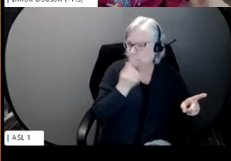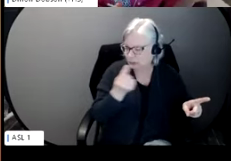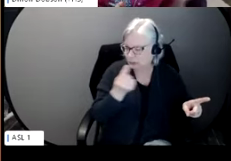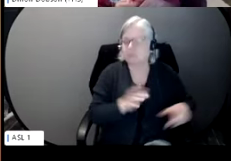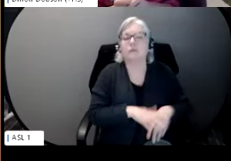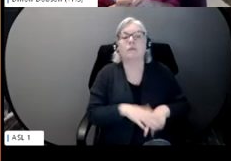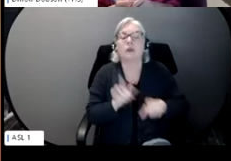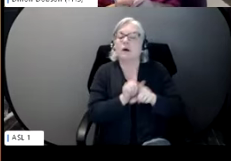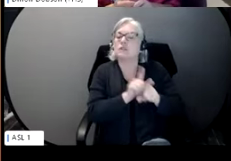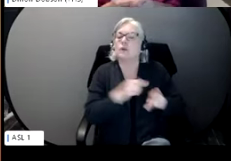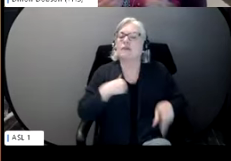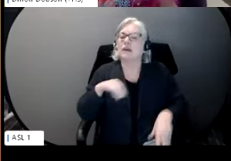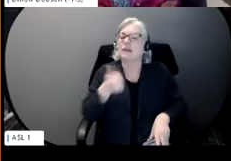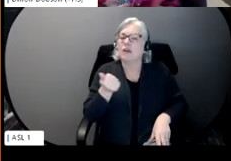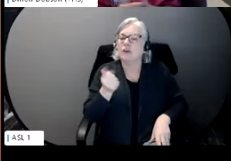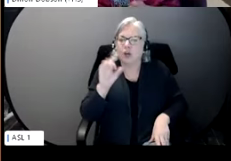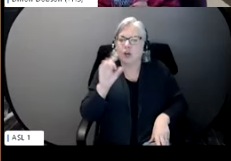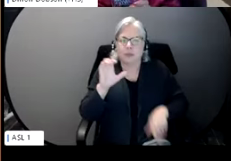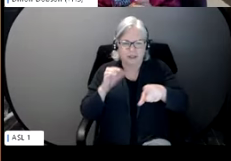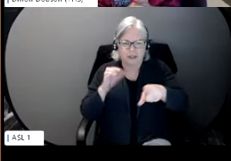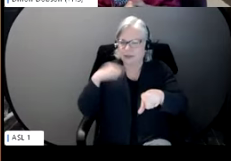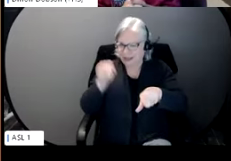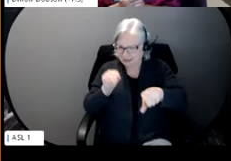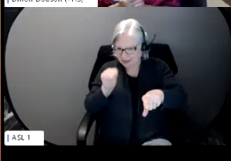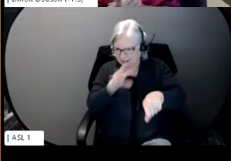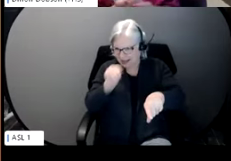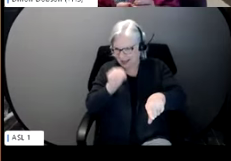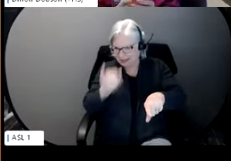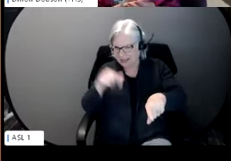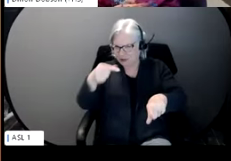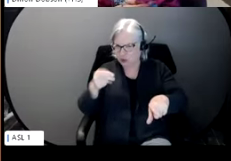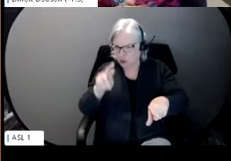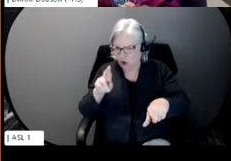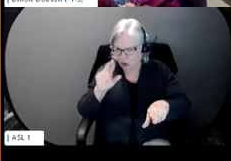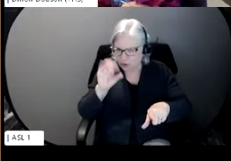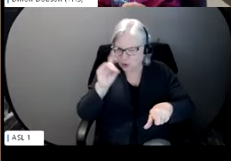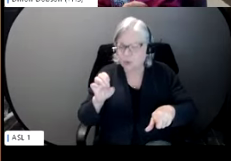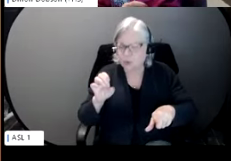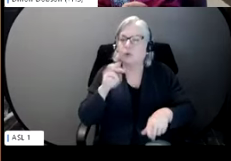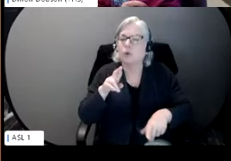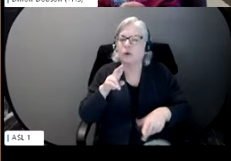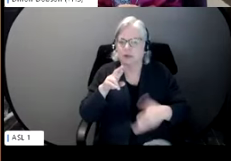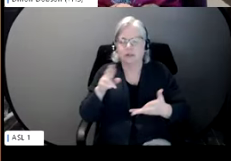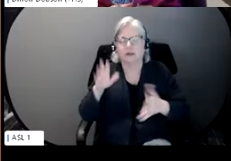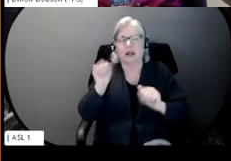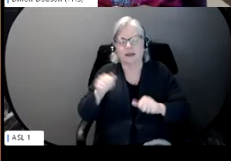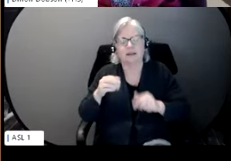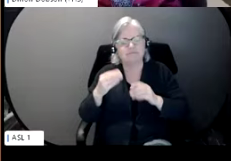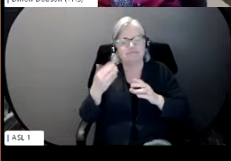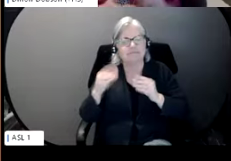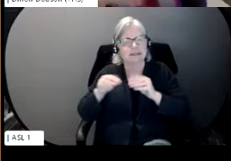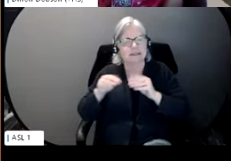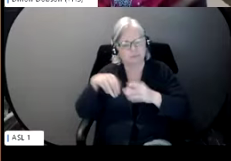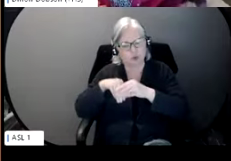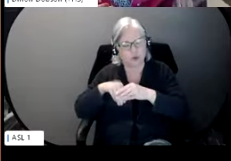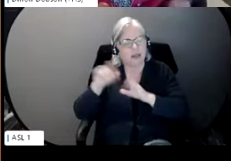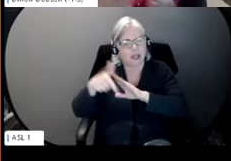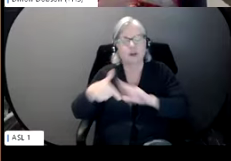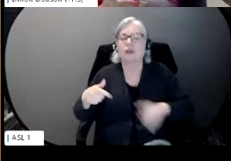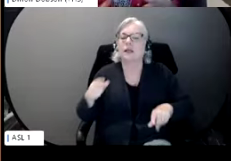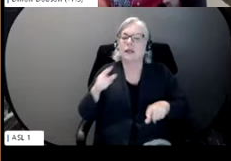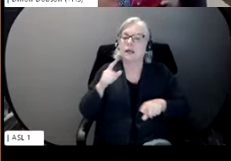have a document. You can scan the QR code or I can circulate it later, but thinking about emergency care. What happens when somebody ends up in the hospital? We're all going to